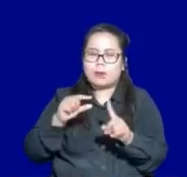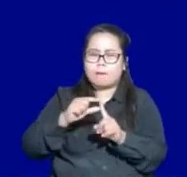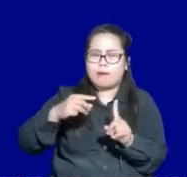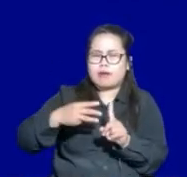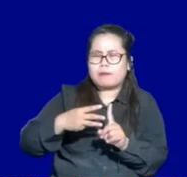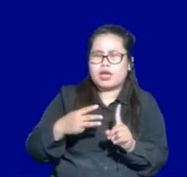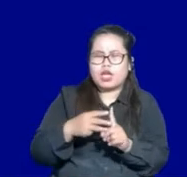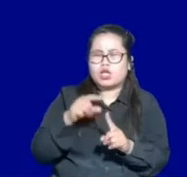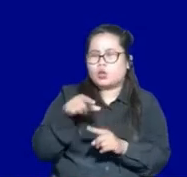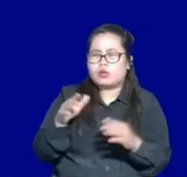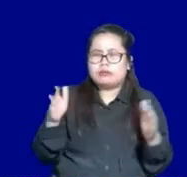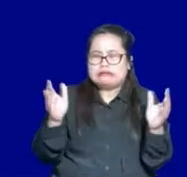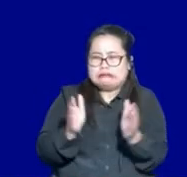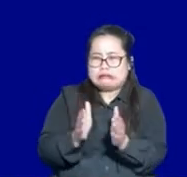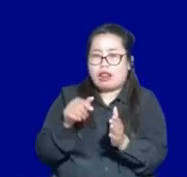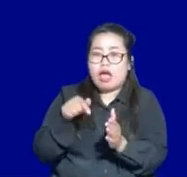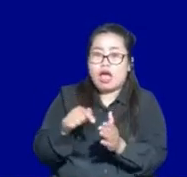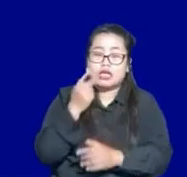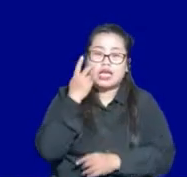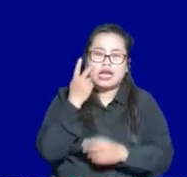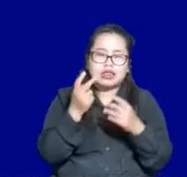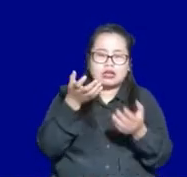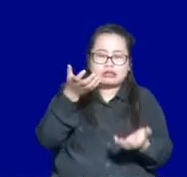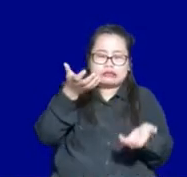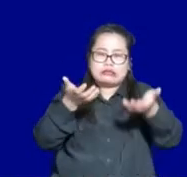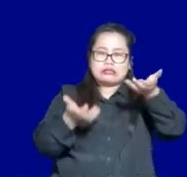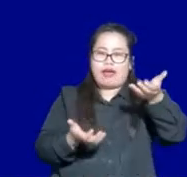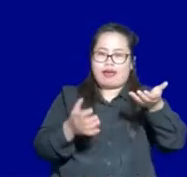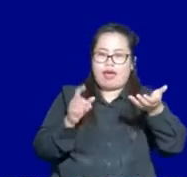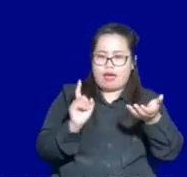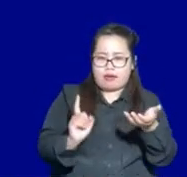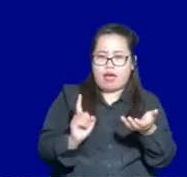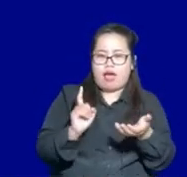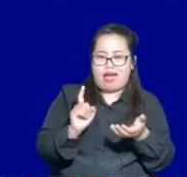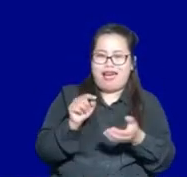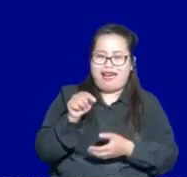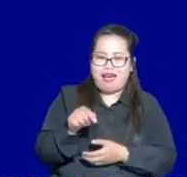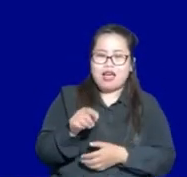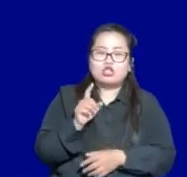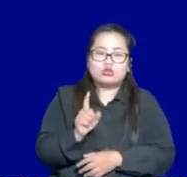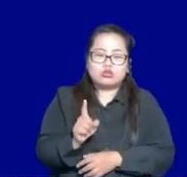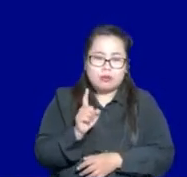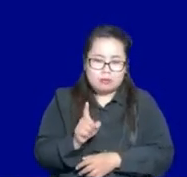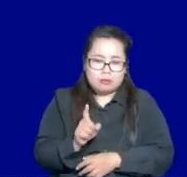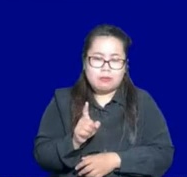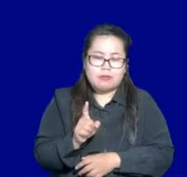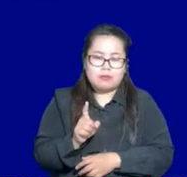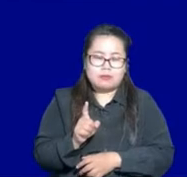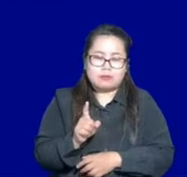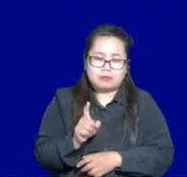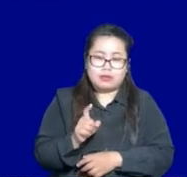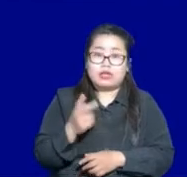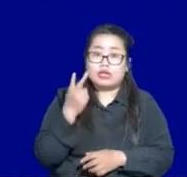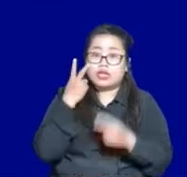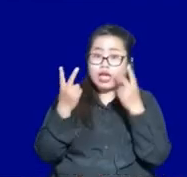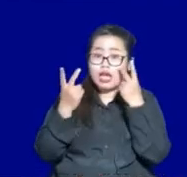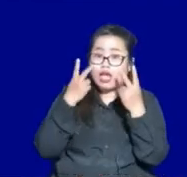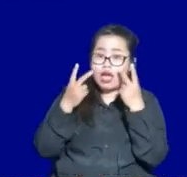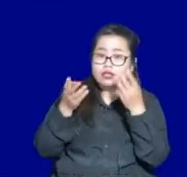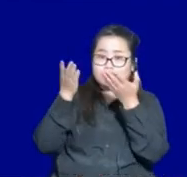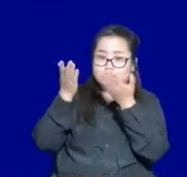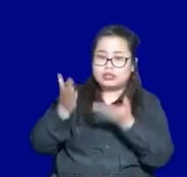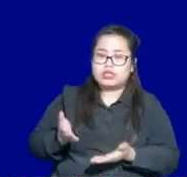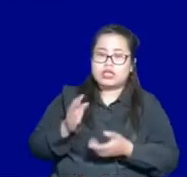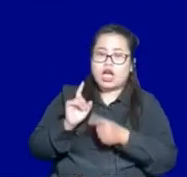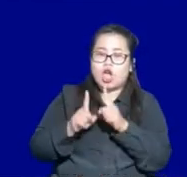gap with manufacturing. So this is what you would expect to see in a healthy growth process, that workers move